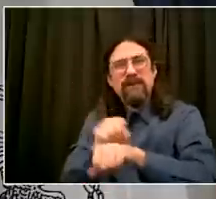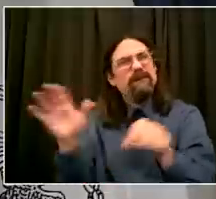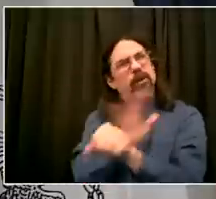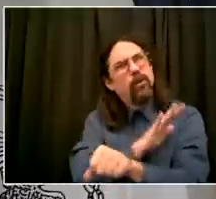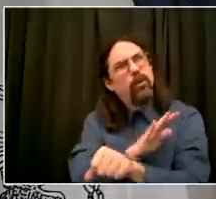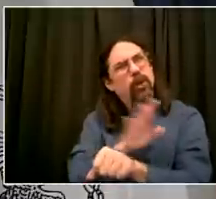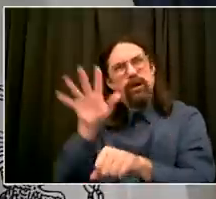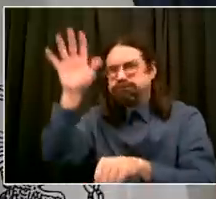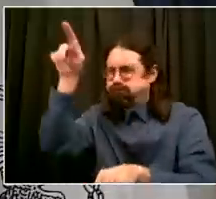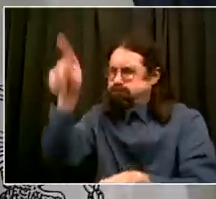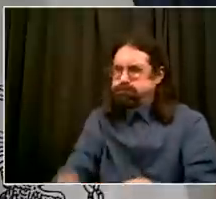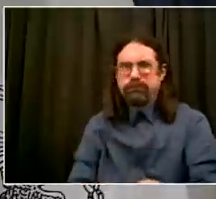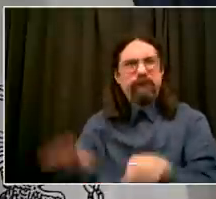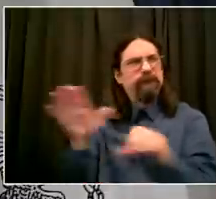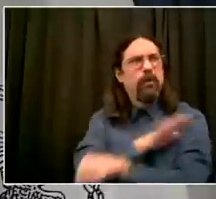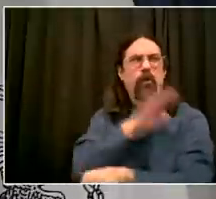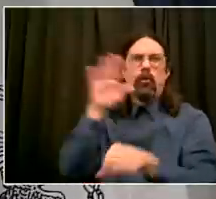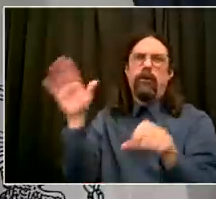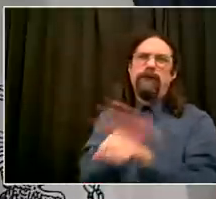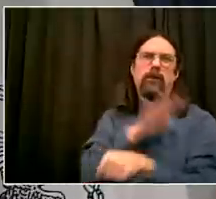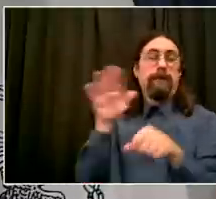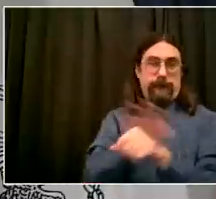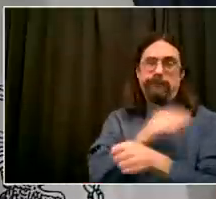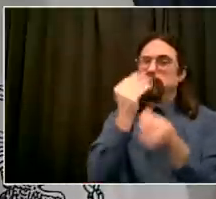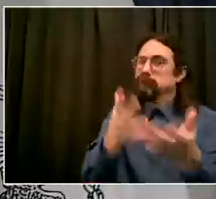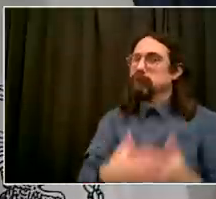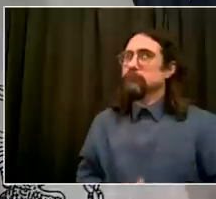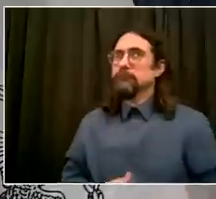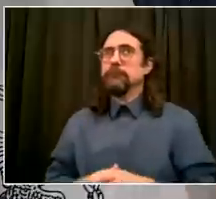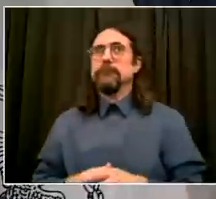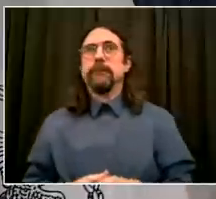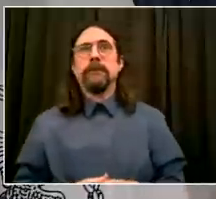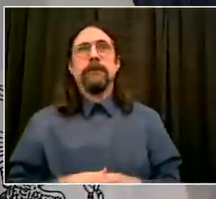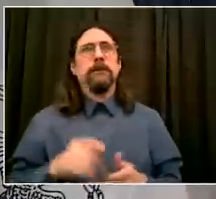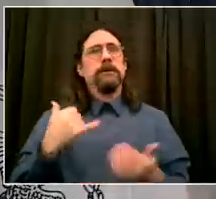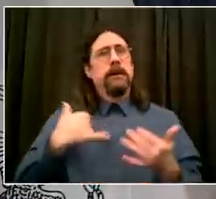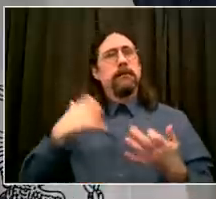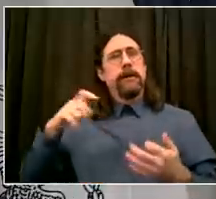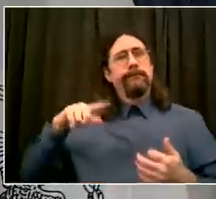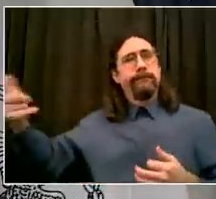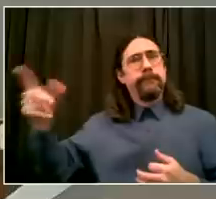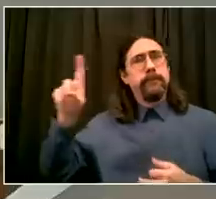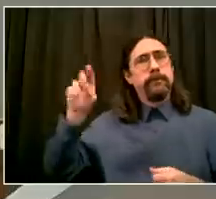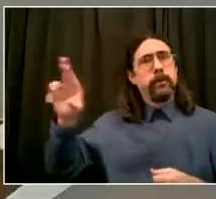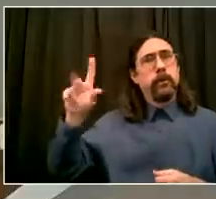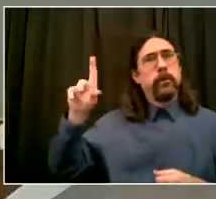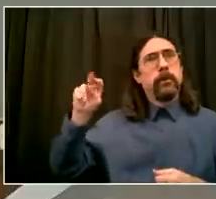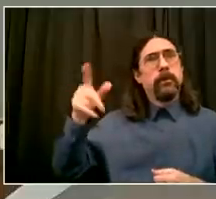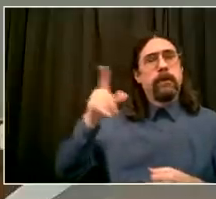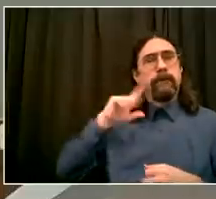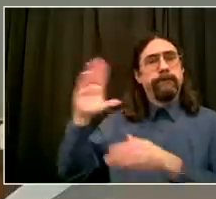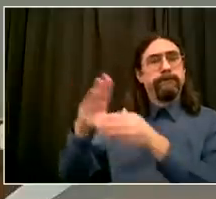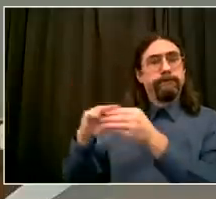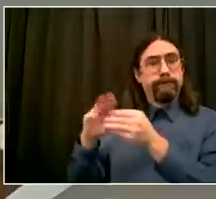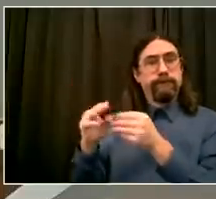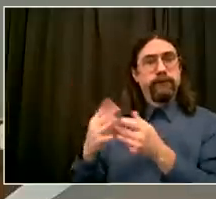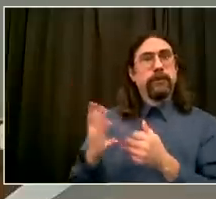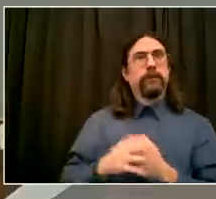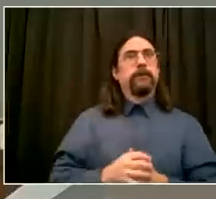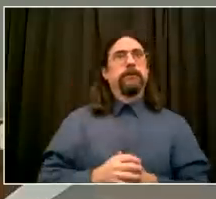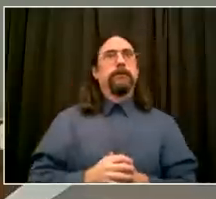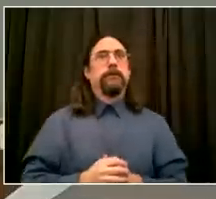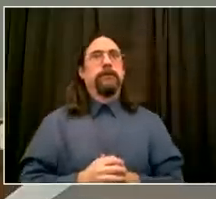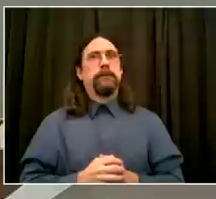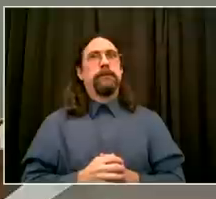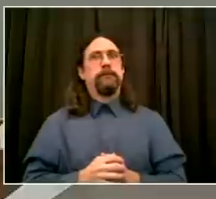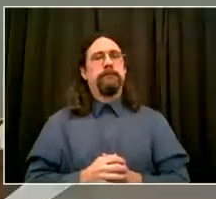Yeah, thank you, sir. Henry, I appreciate the question. The first point I want to make is that we chose this site in part because this was one of our testing sites. It was a